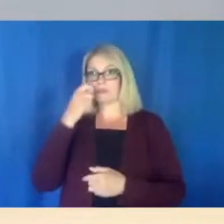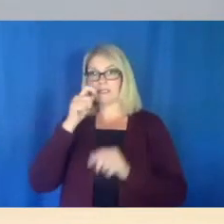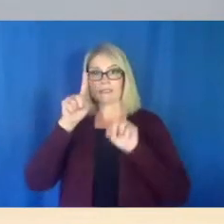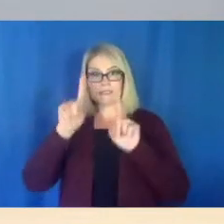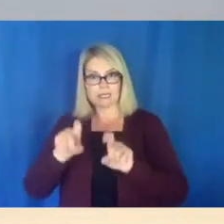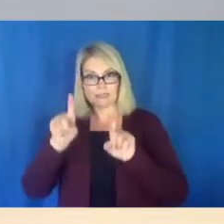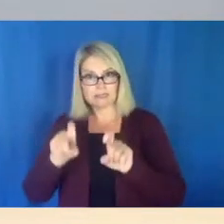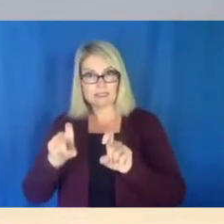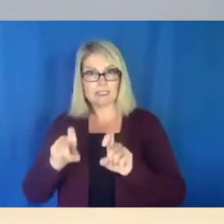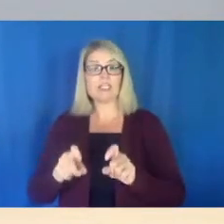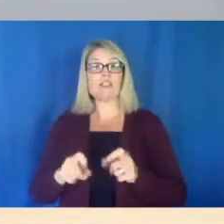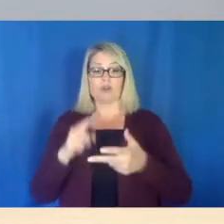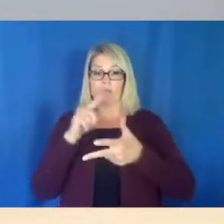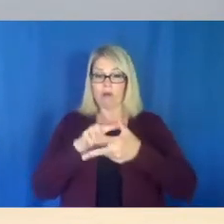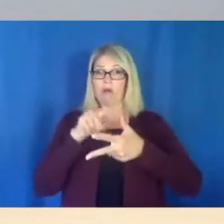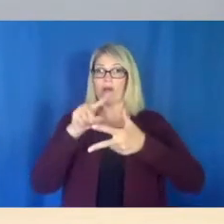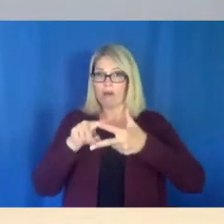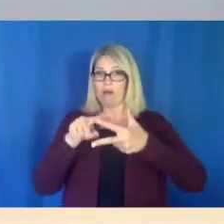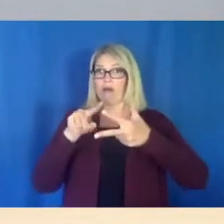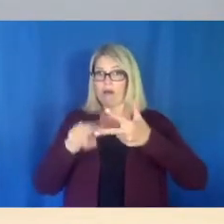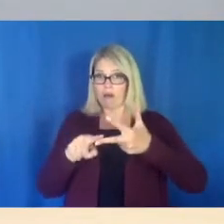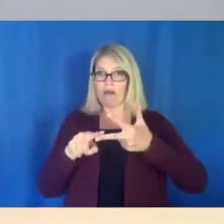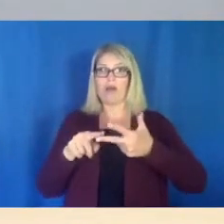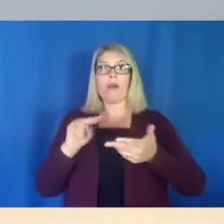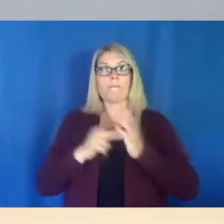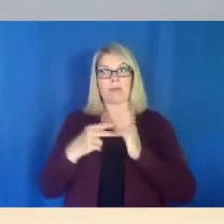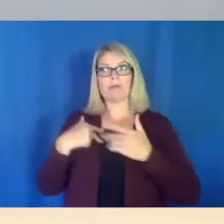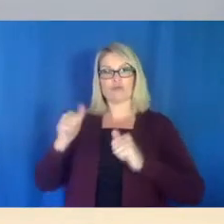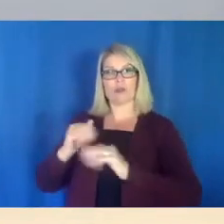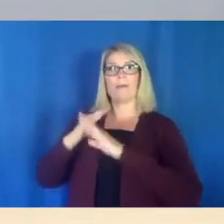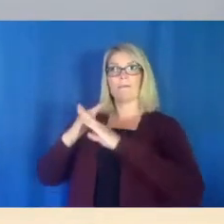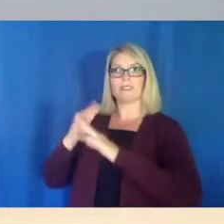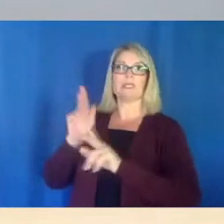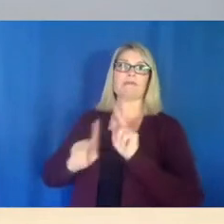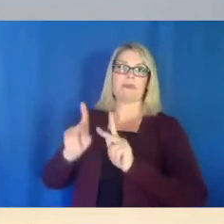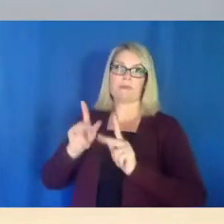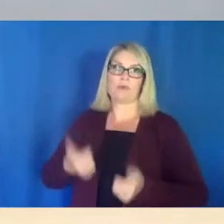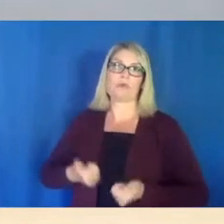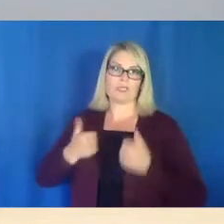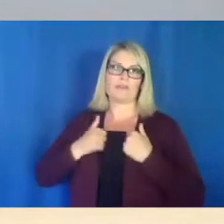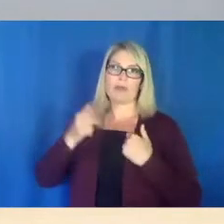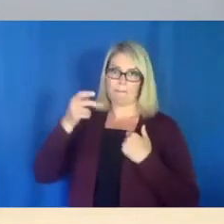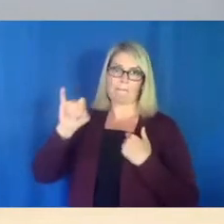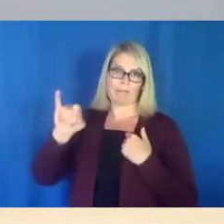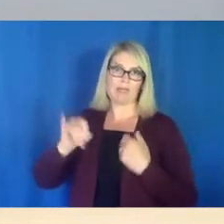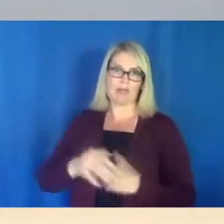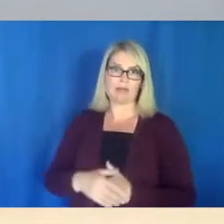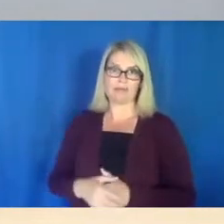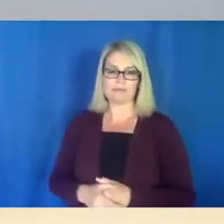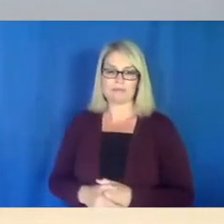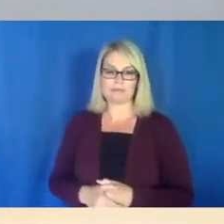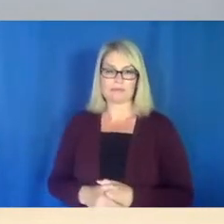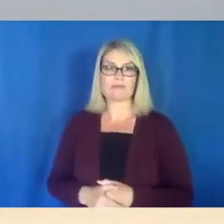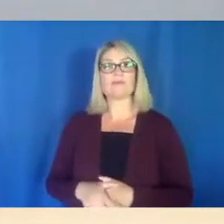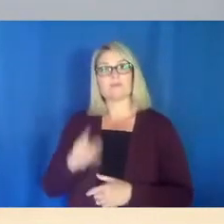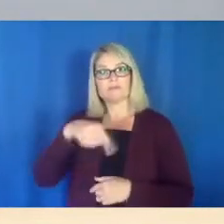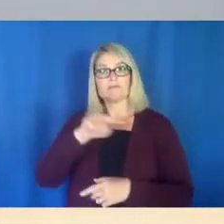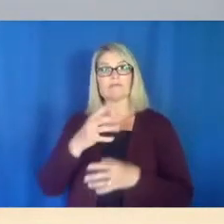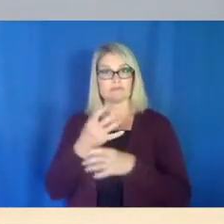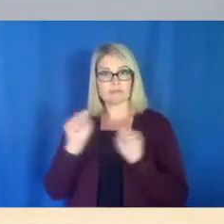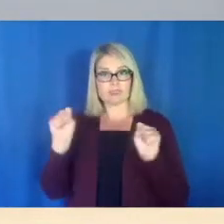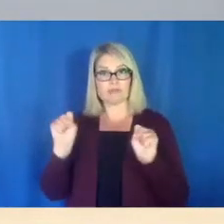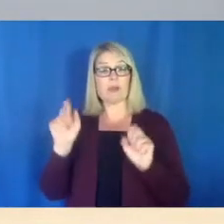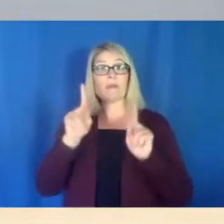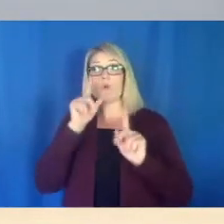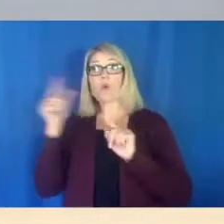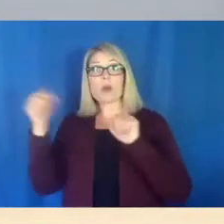of protection. So we're doing all these things to try to make sure Islanders are safe, and visitors who come here are safe